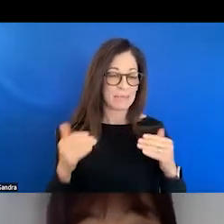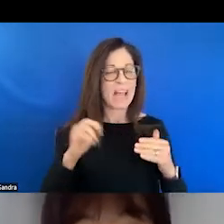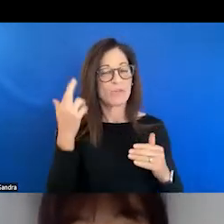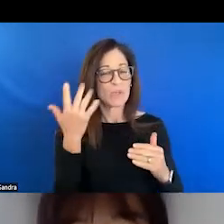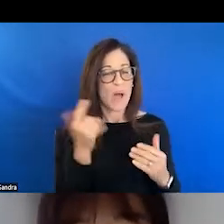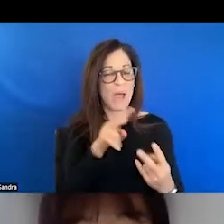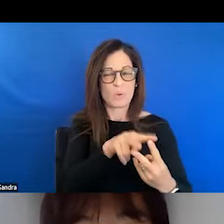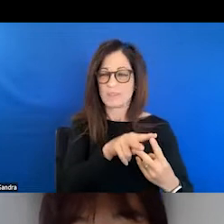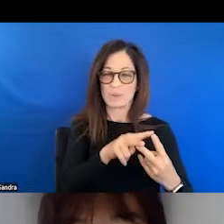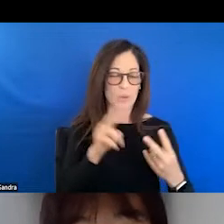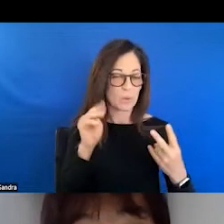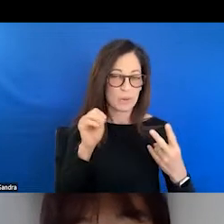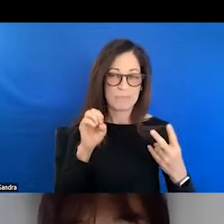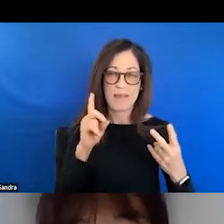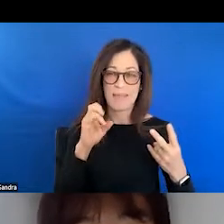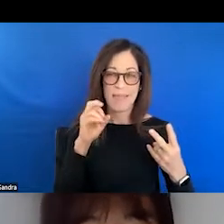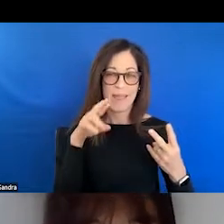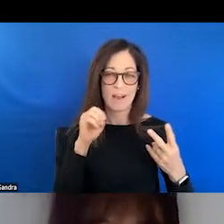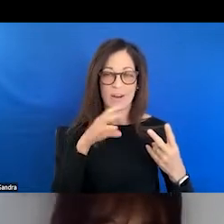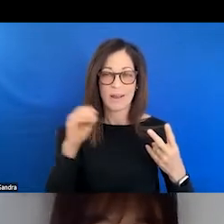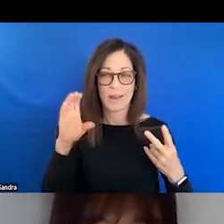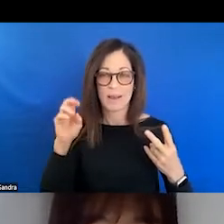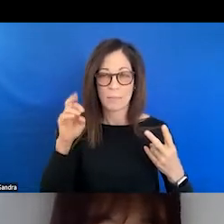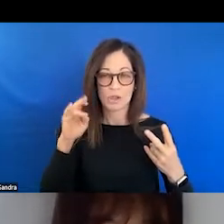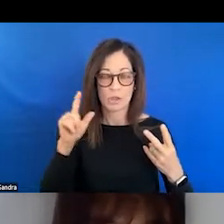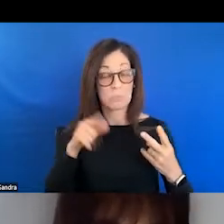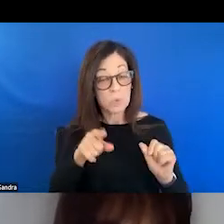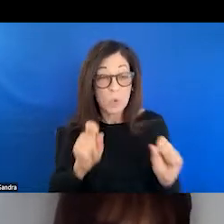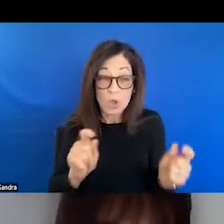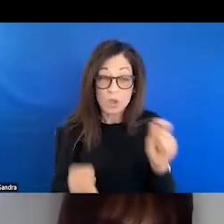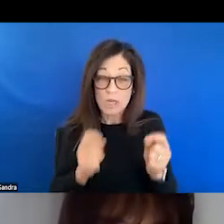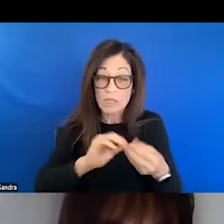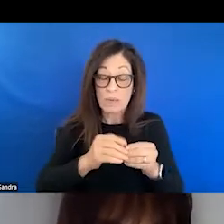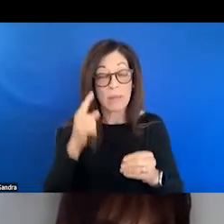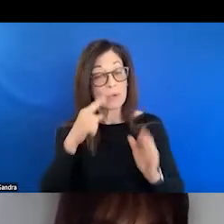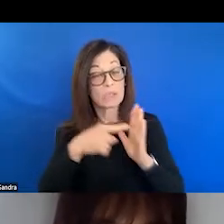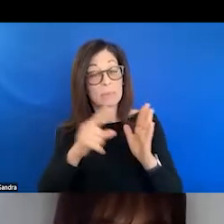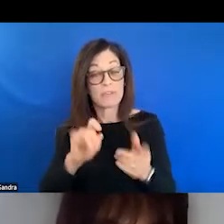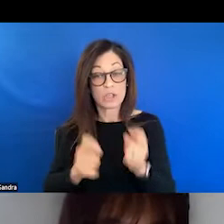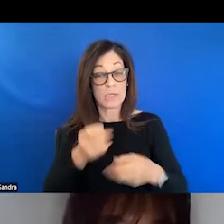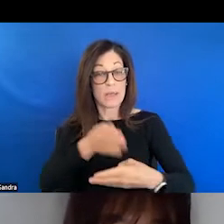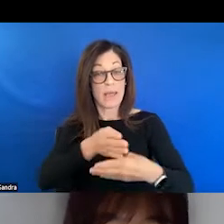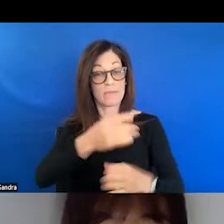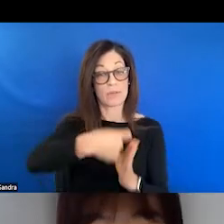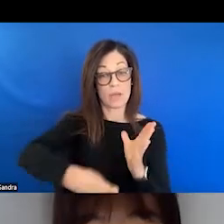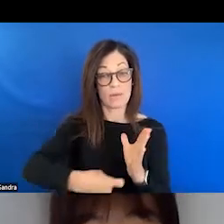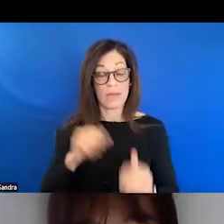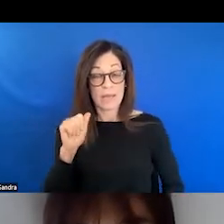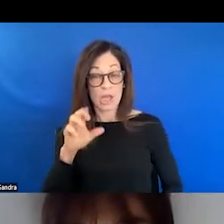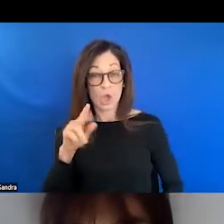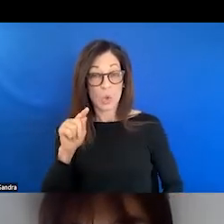commercial. And you can easily change these numbers. So for example, if I change the average cost of an acute psychiatric bed